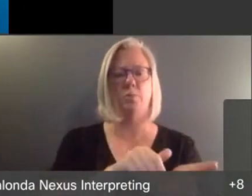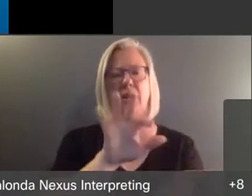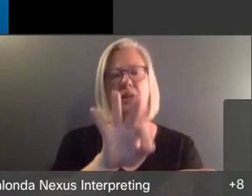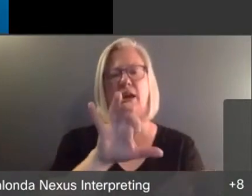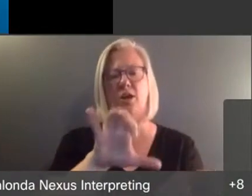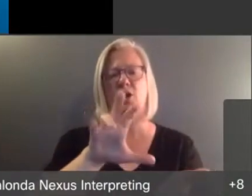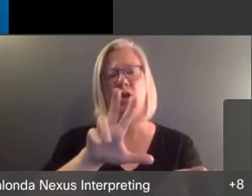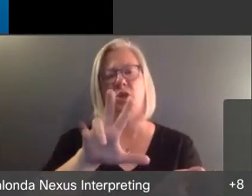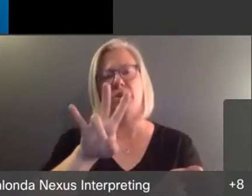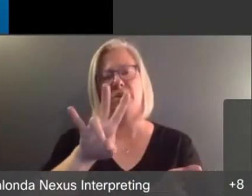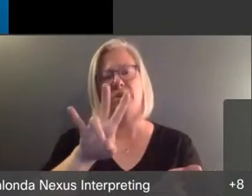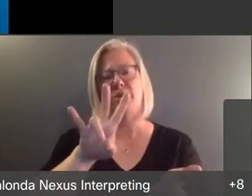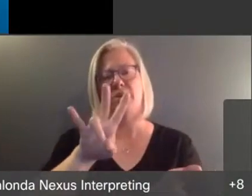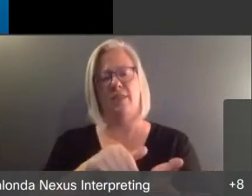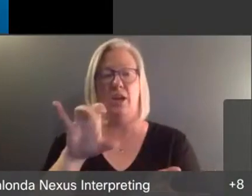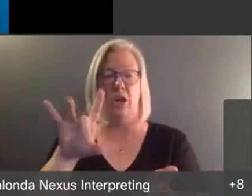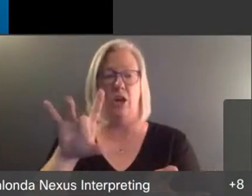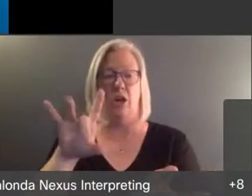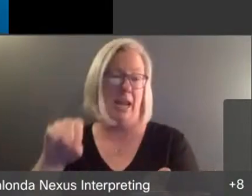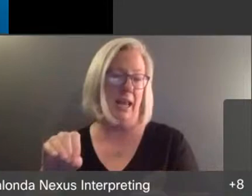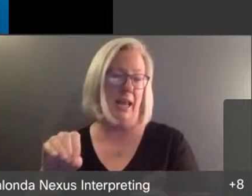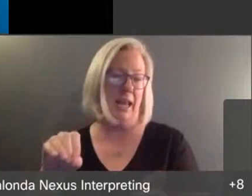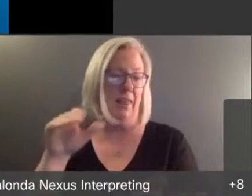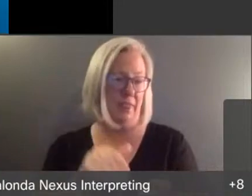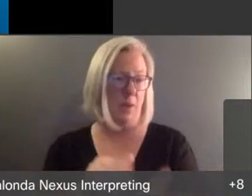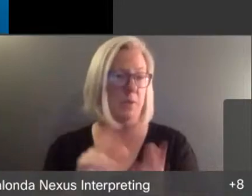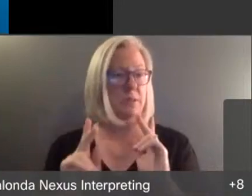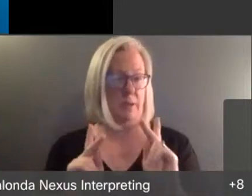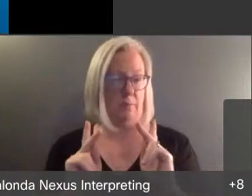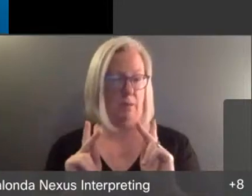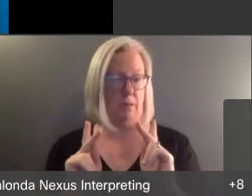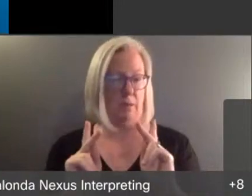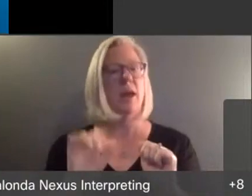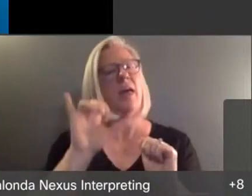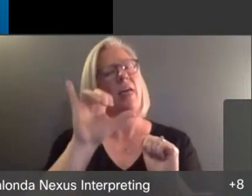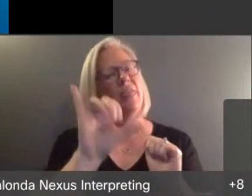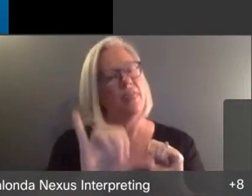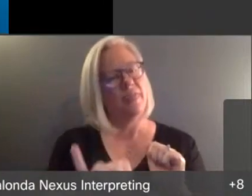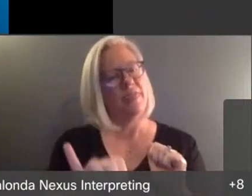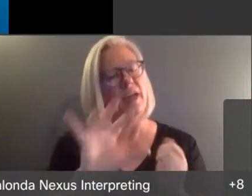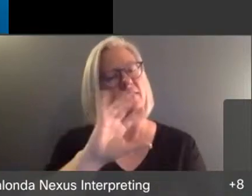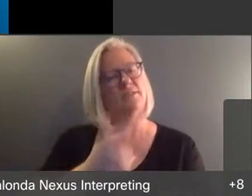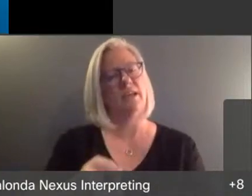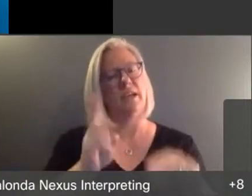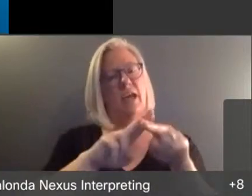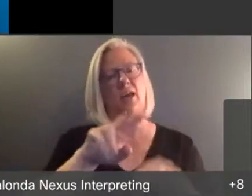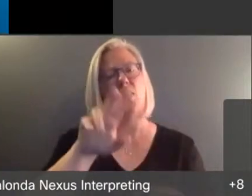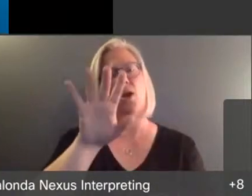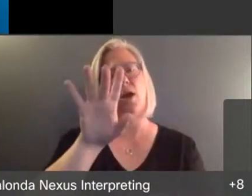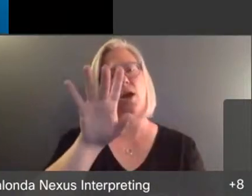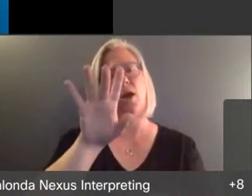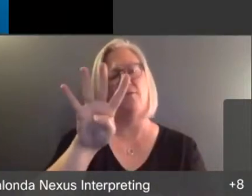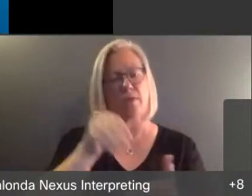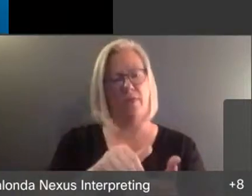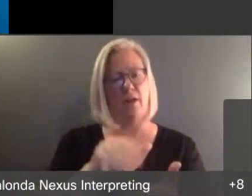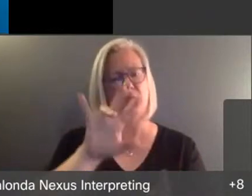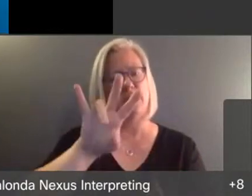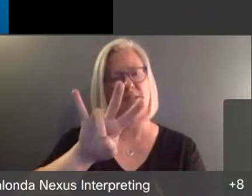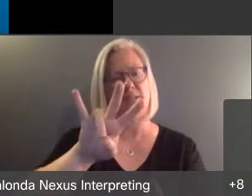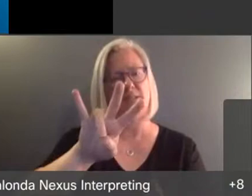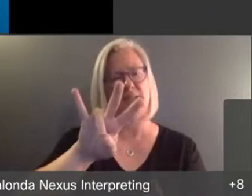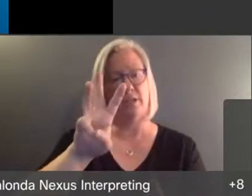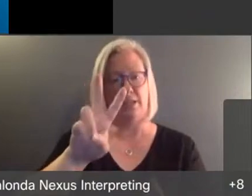2,937,880 persons. That's good for a gain of over 84,000 persons. Kansas did not gain or lose a congressional seat in this